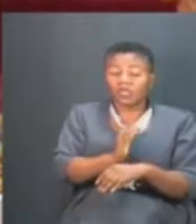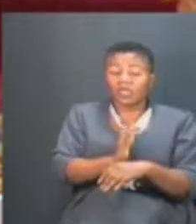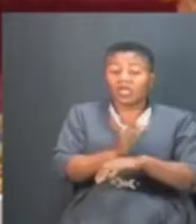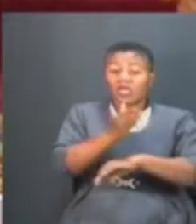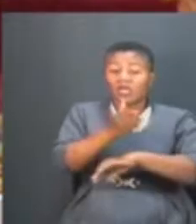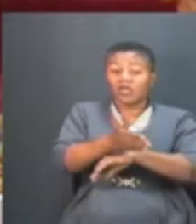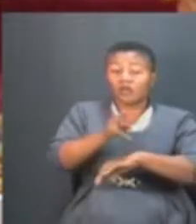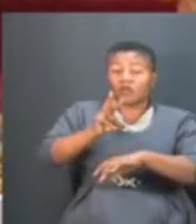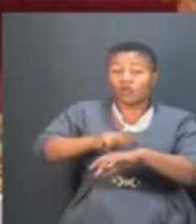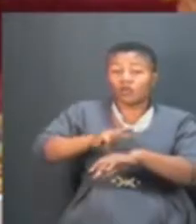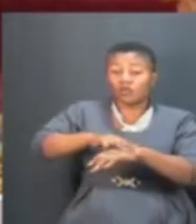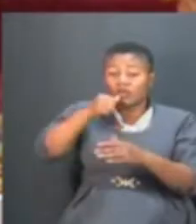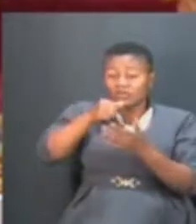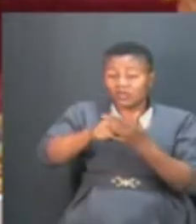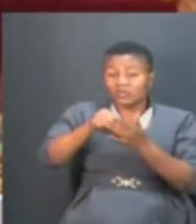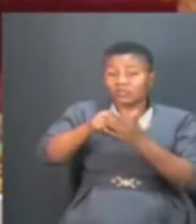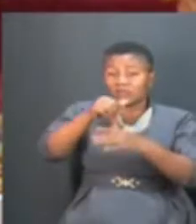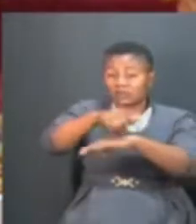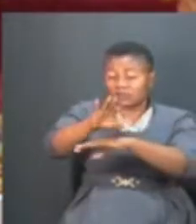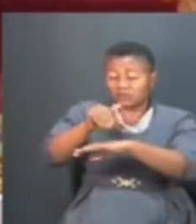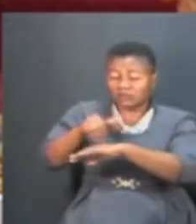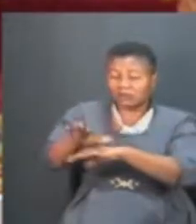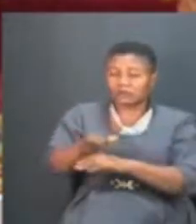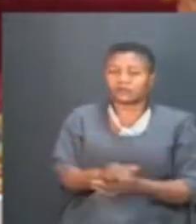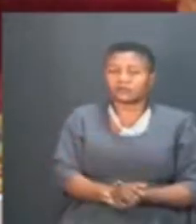letters were issued.